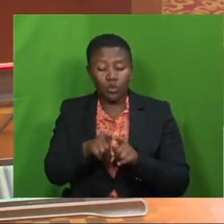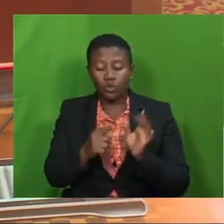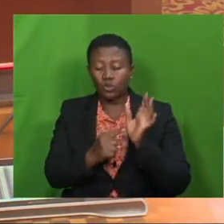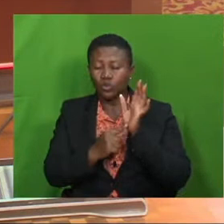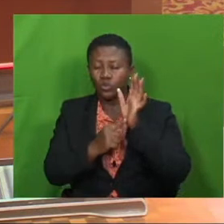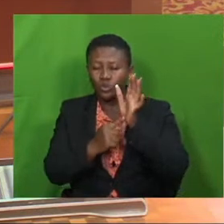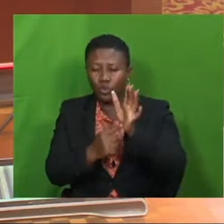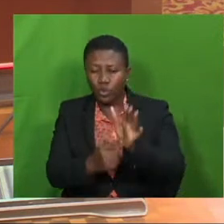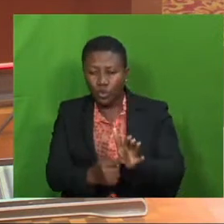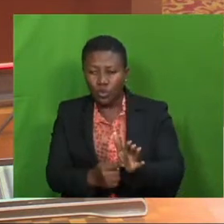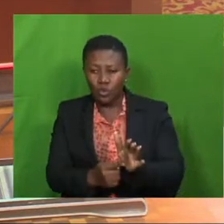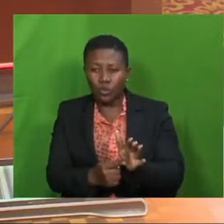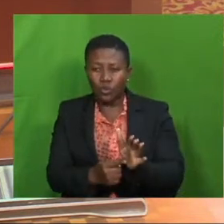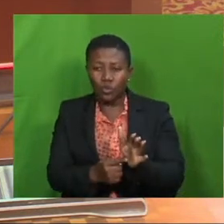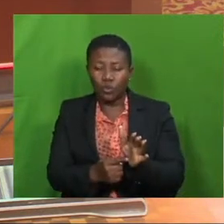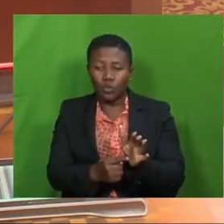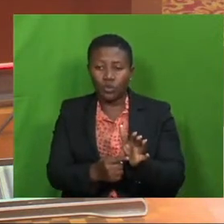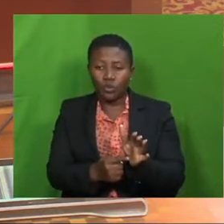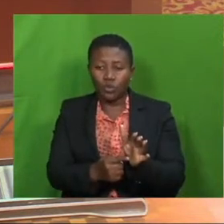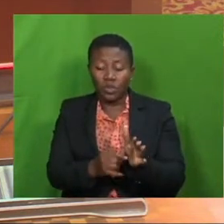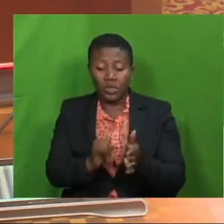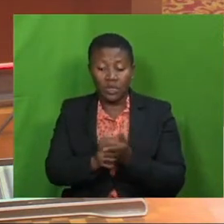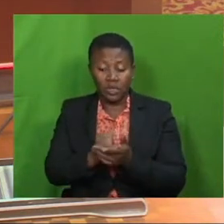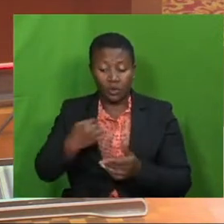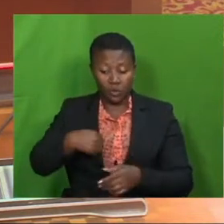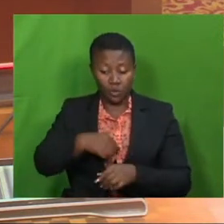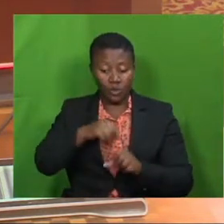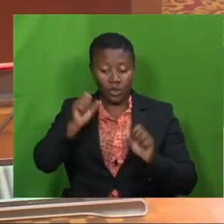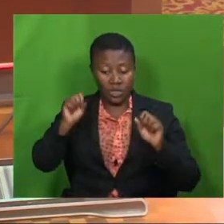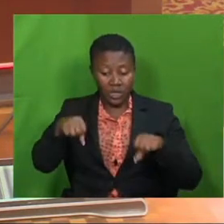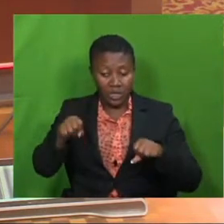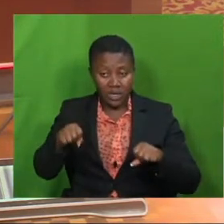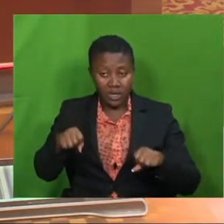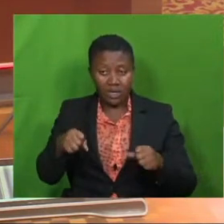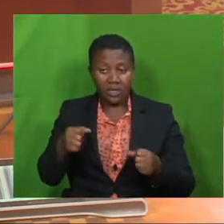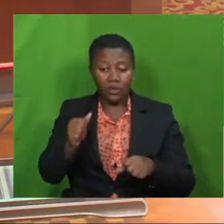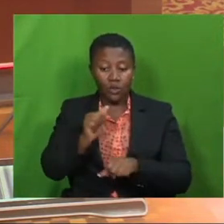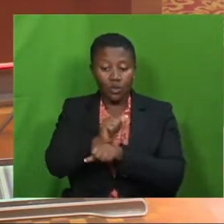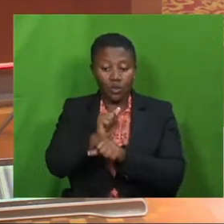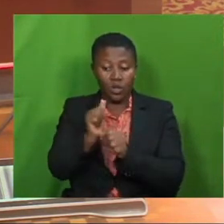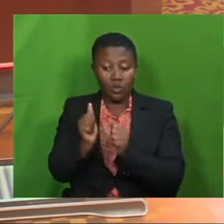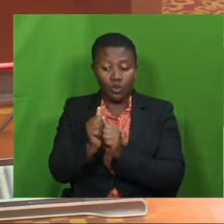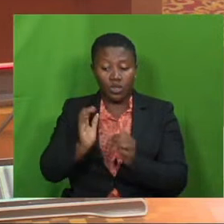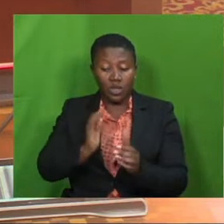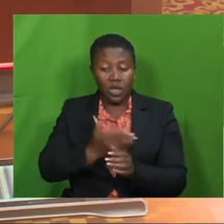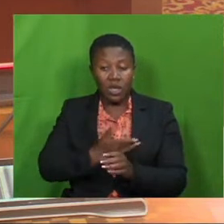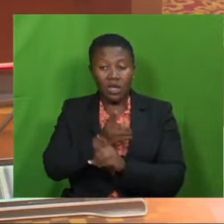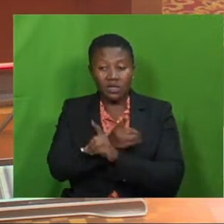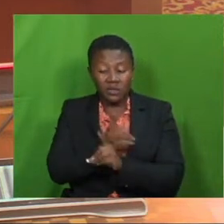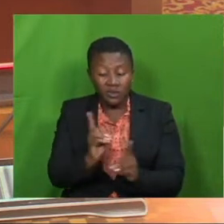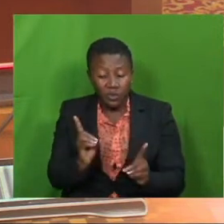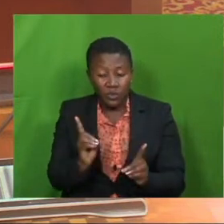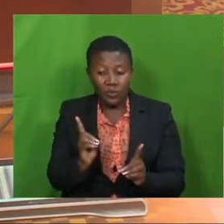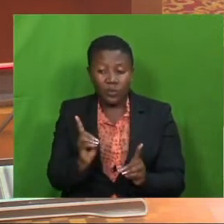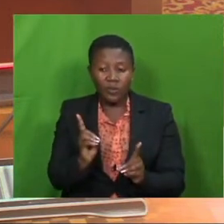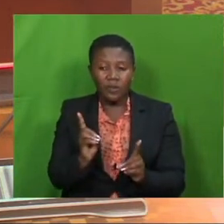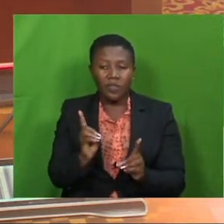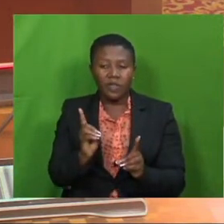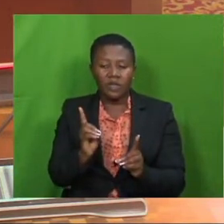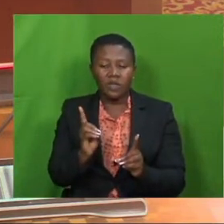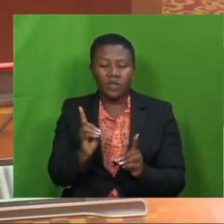demonstrated that we are a capable pillar of our democracy and will not do